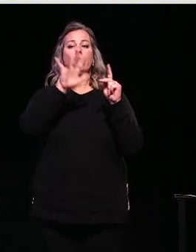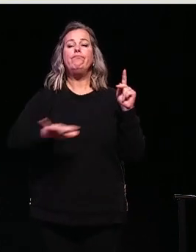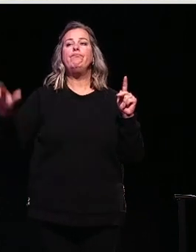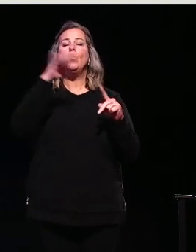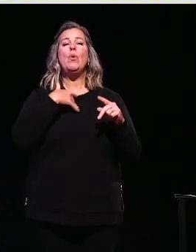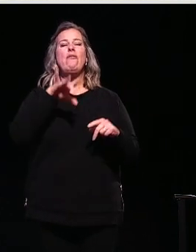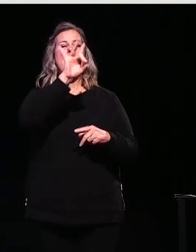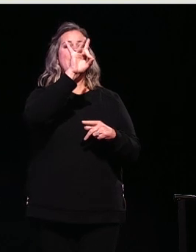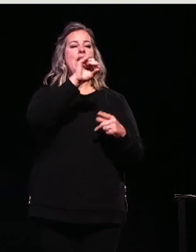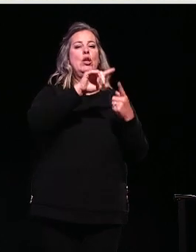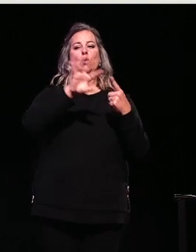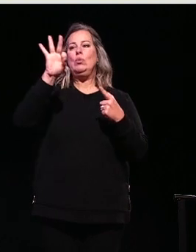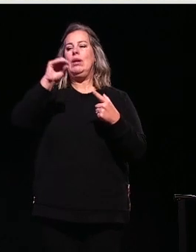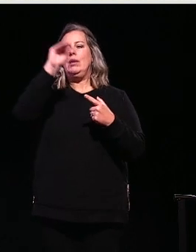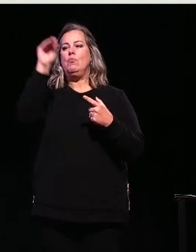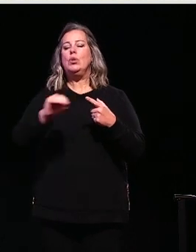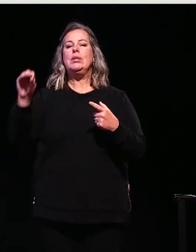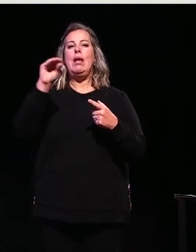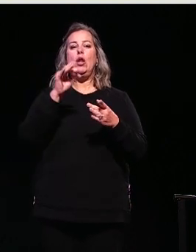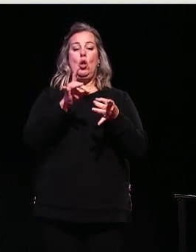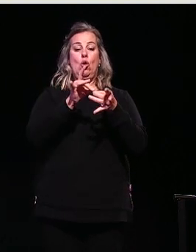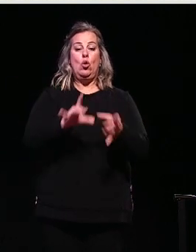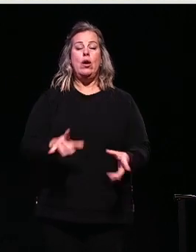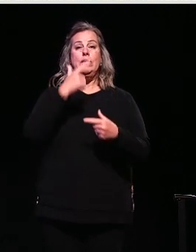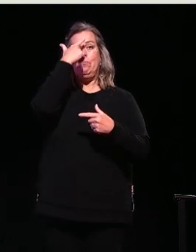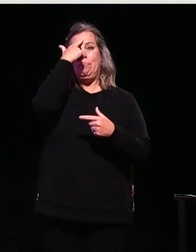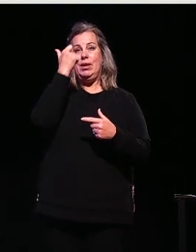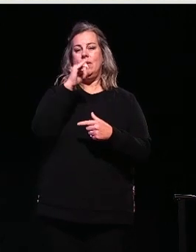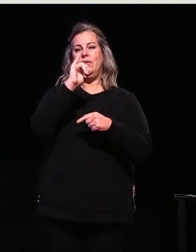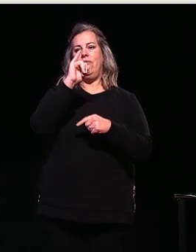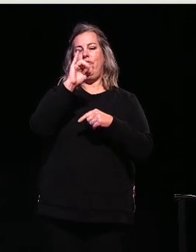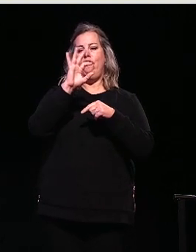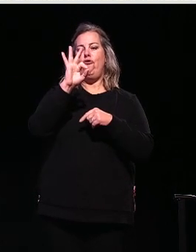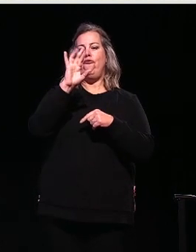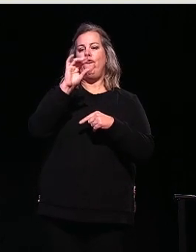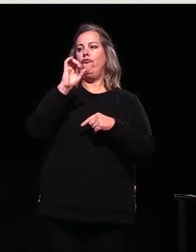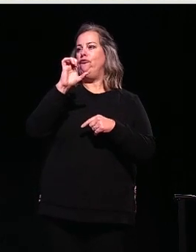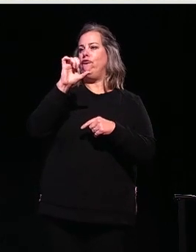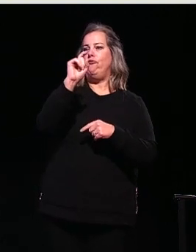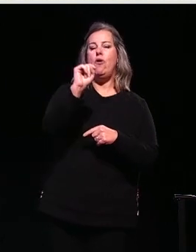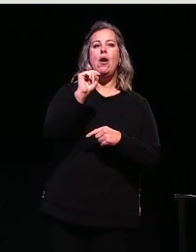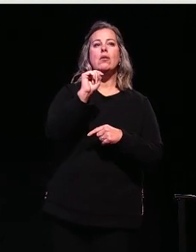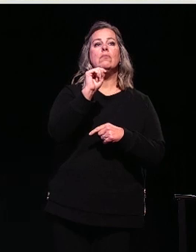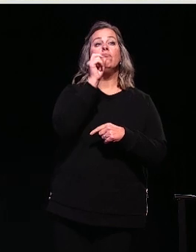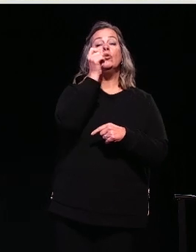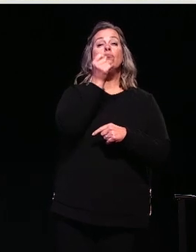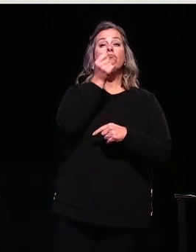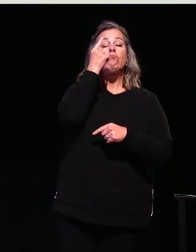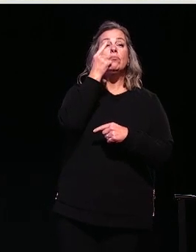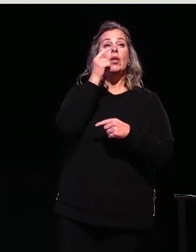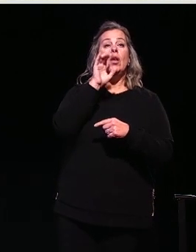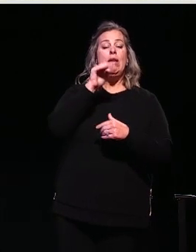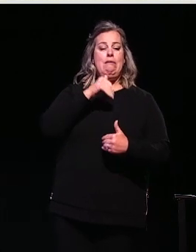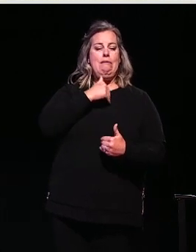loss due to frost events. And these were unpredicted. Your youngest vines can die in under an hour to these frost events.